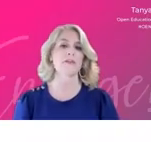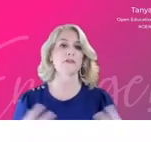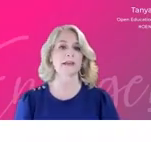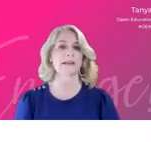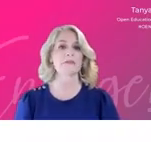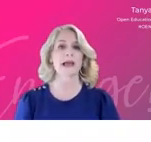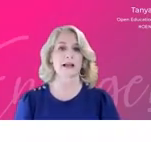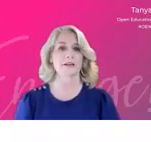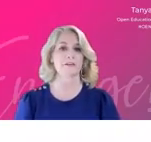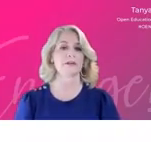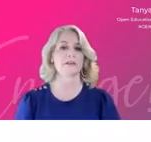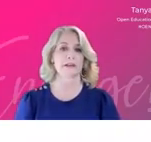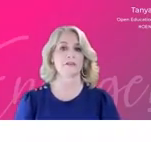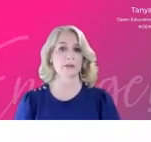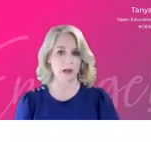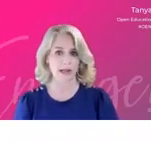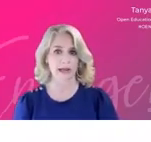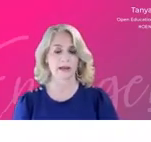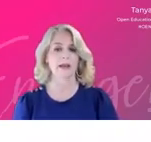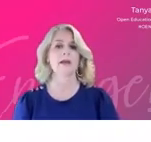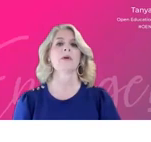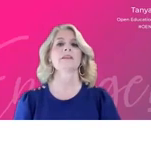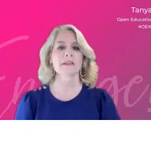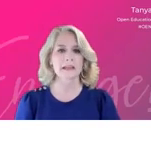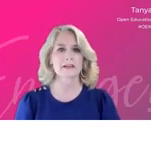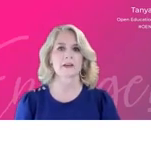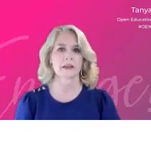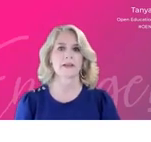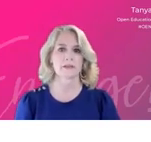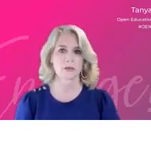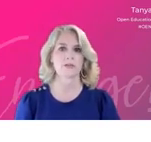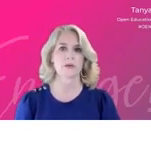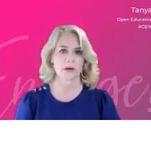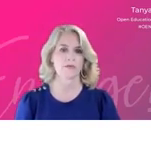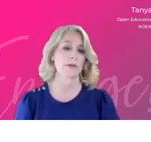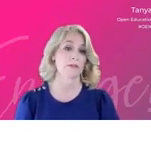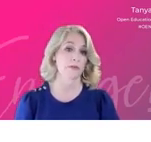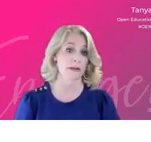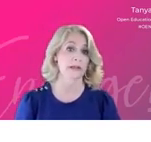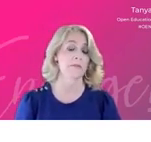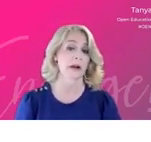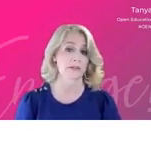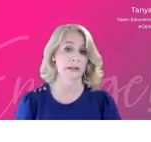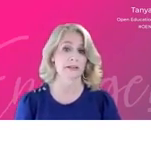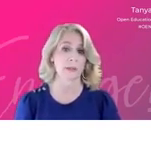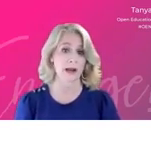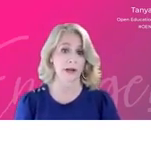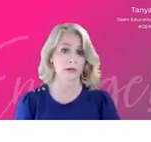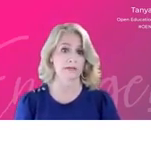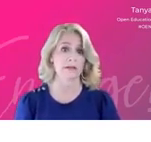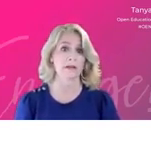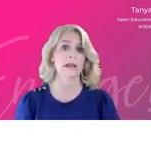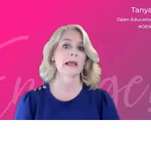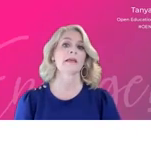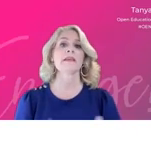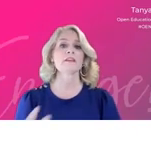can have a direct impact on students' sense of belonging, particularly those who come from historically marginalized